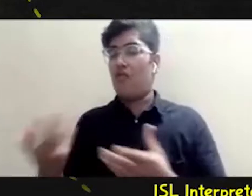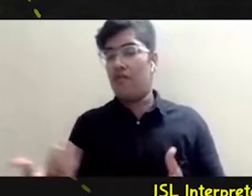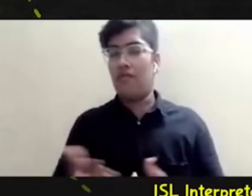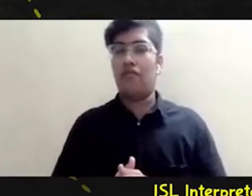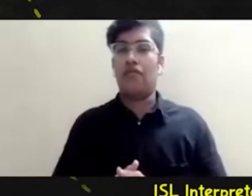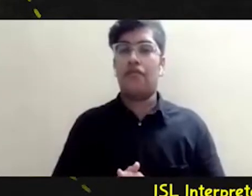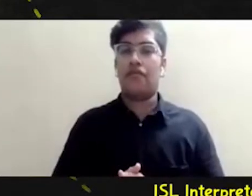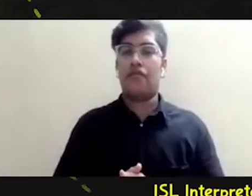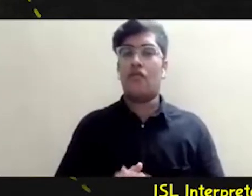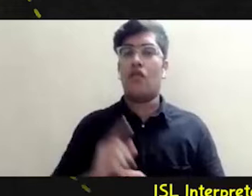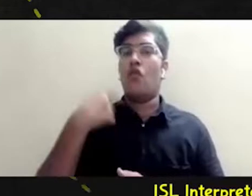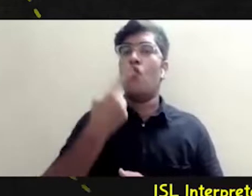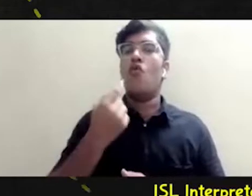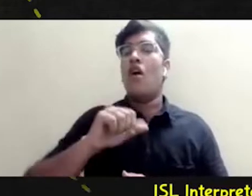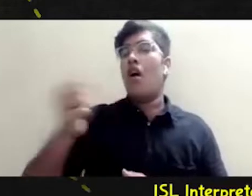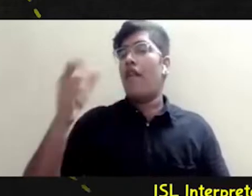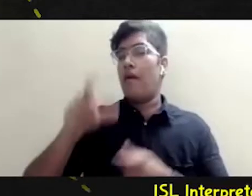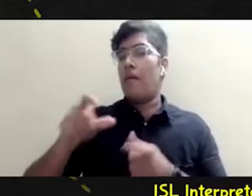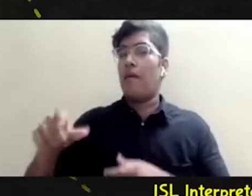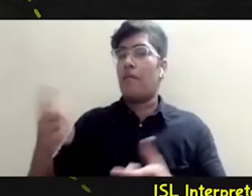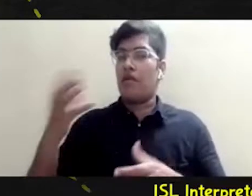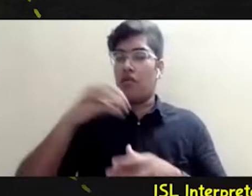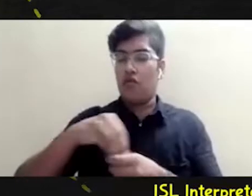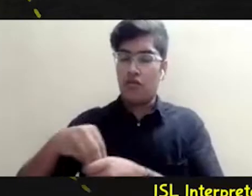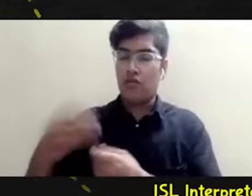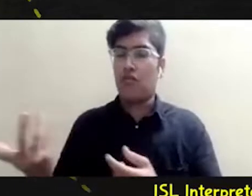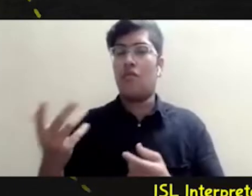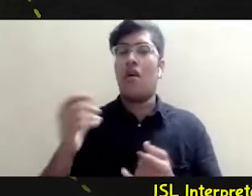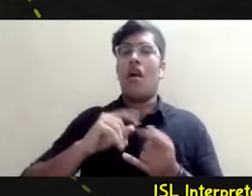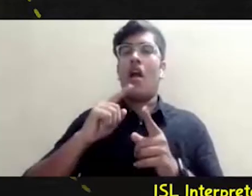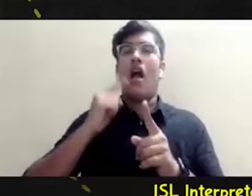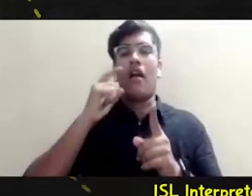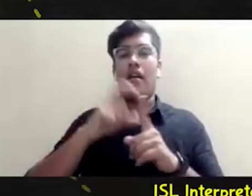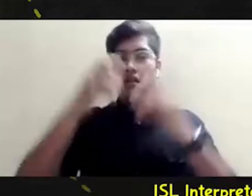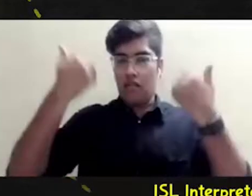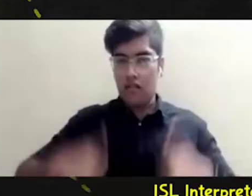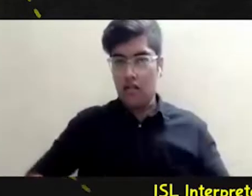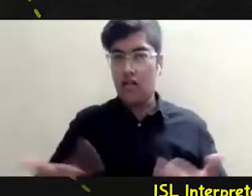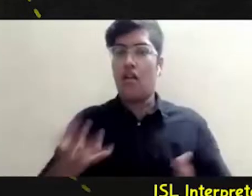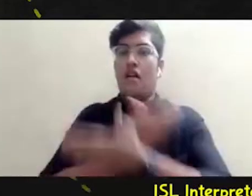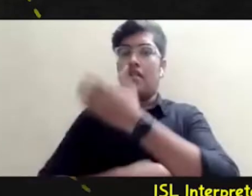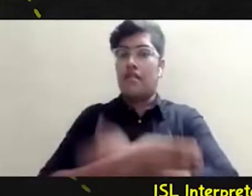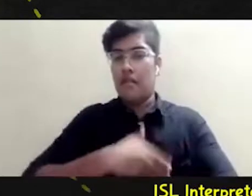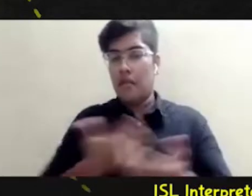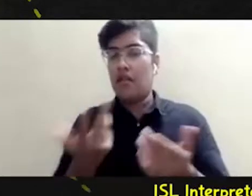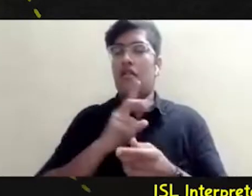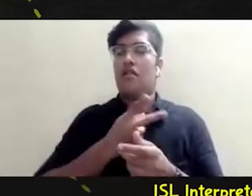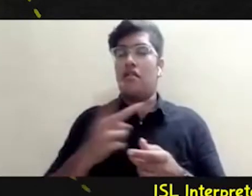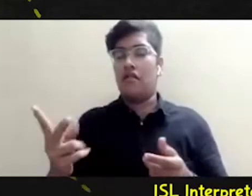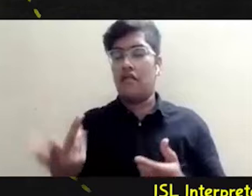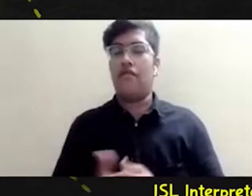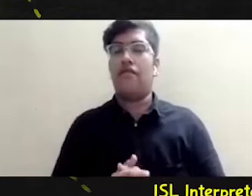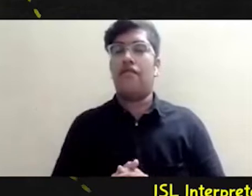other intersectionalities, marginalized identities, such as caste, religion, disability. Homosexuality